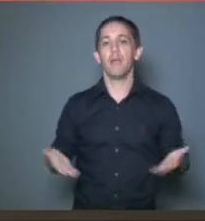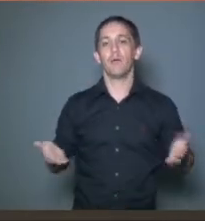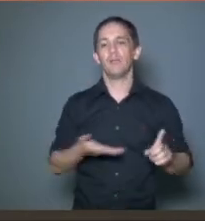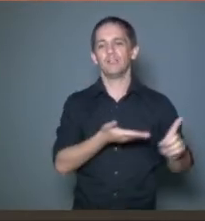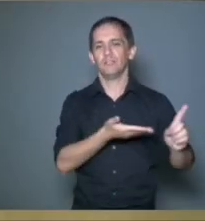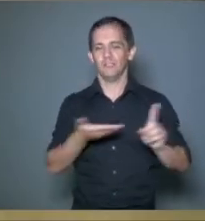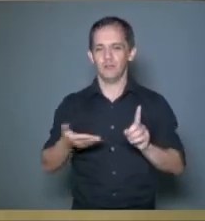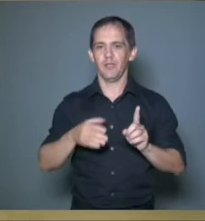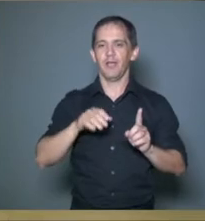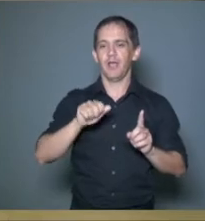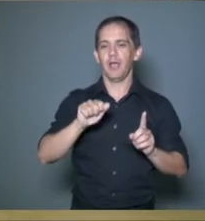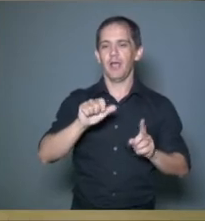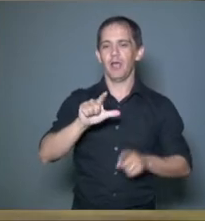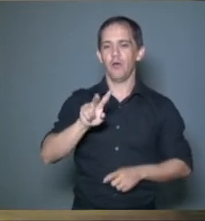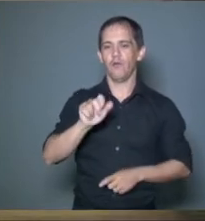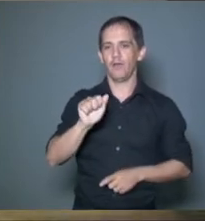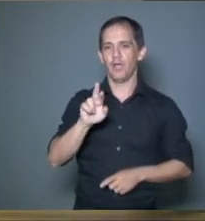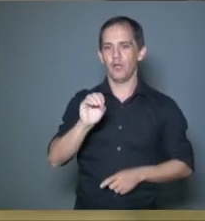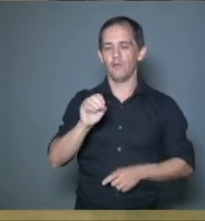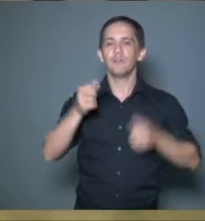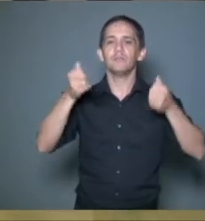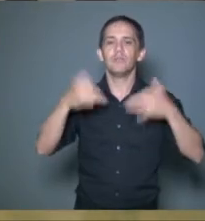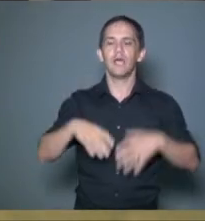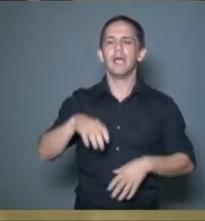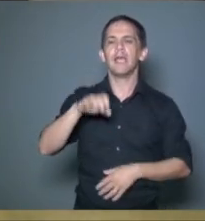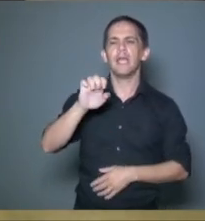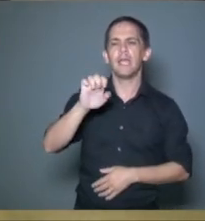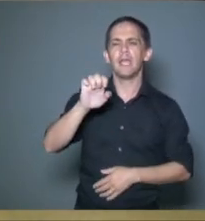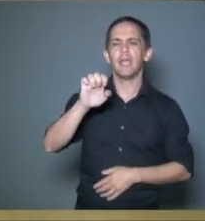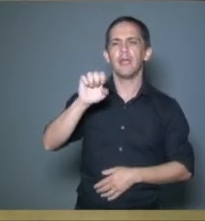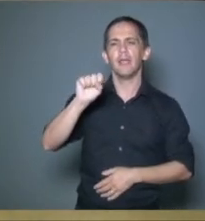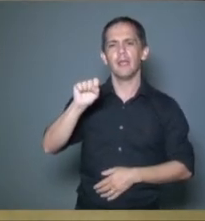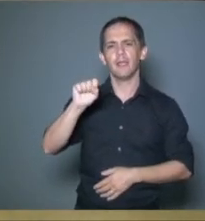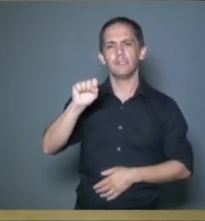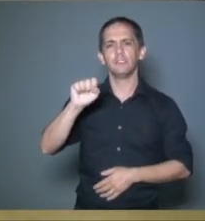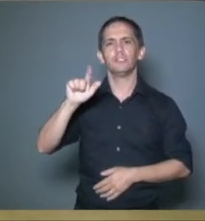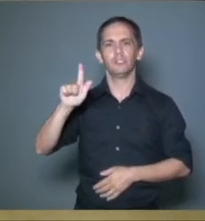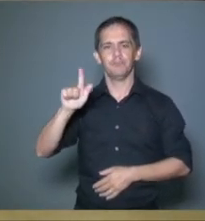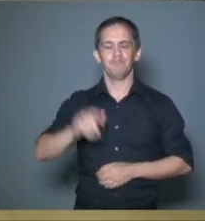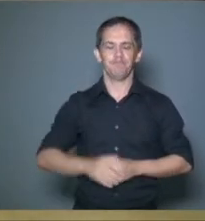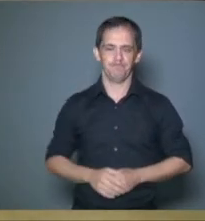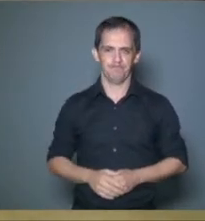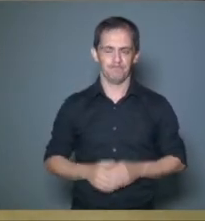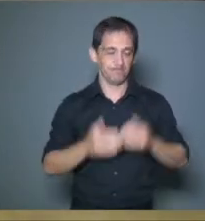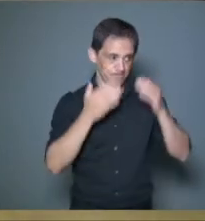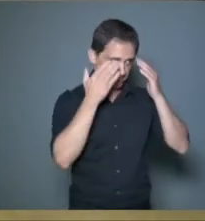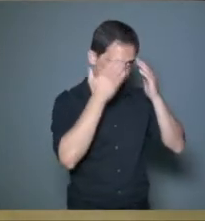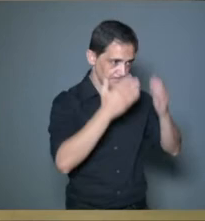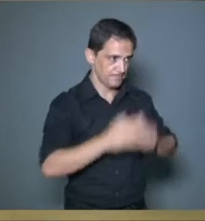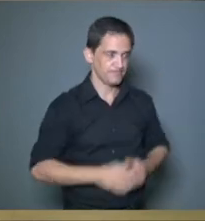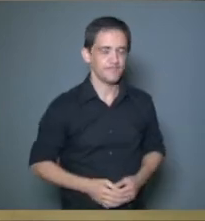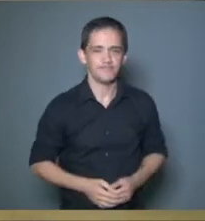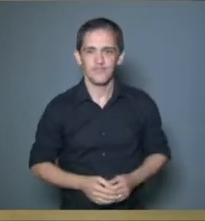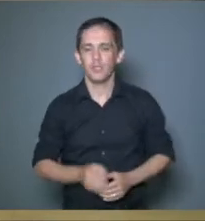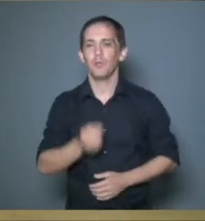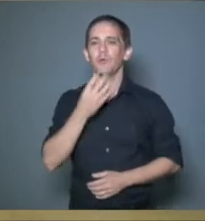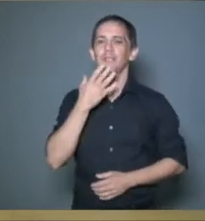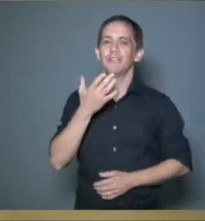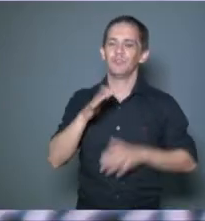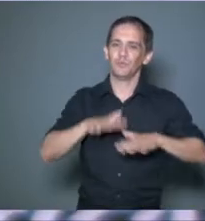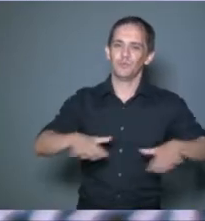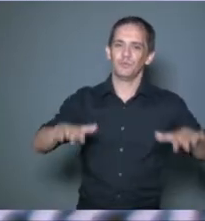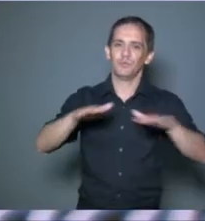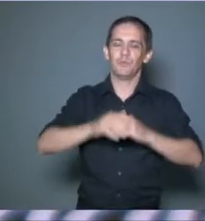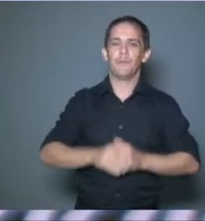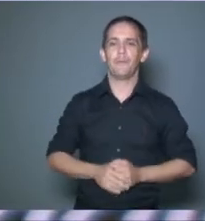Alvaro, who's going to be telling you more about our ESG programs.